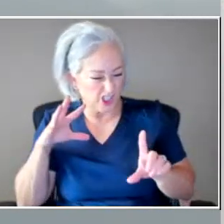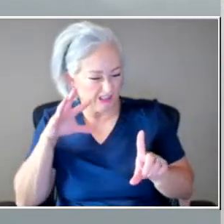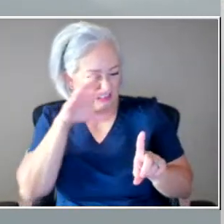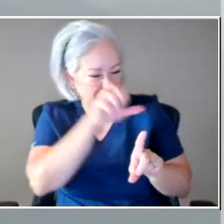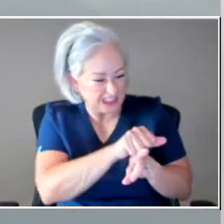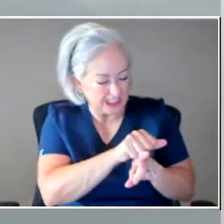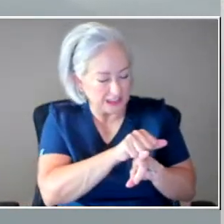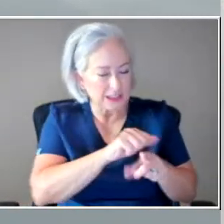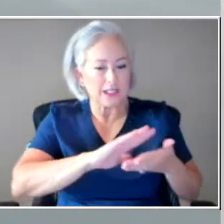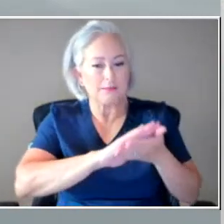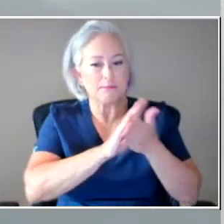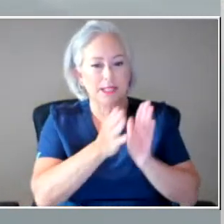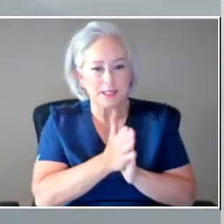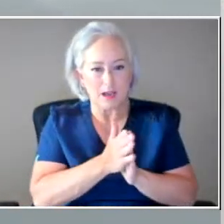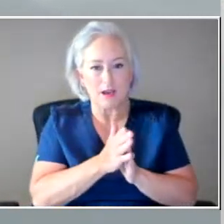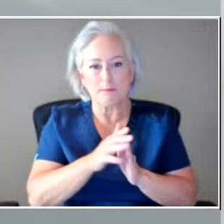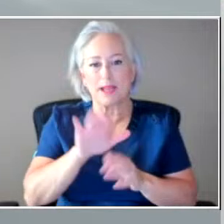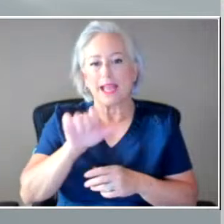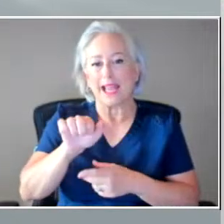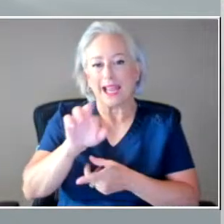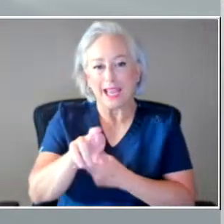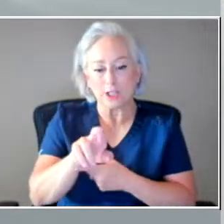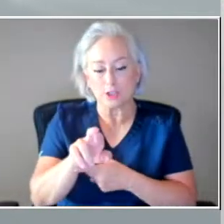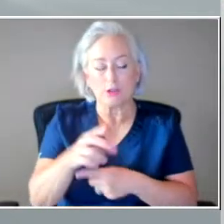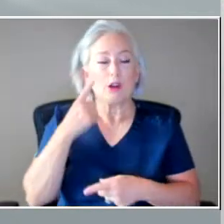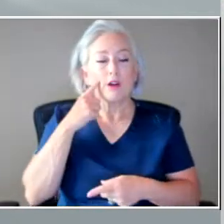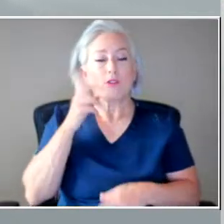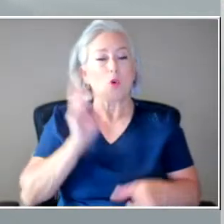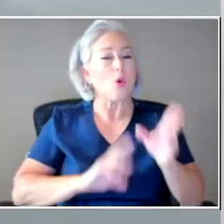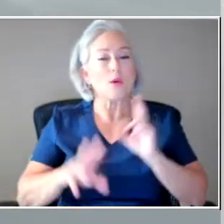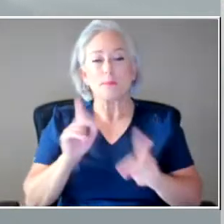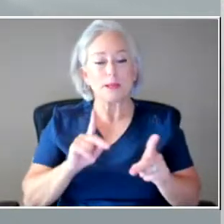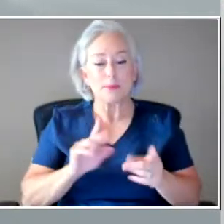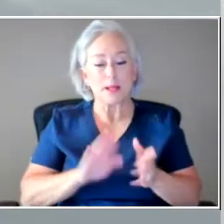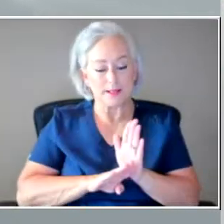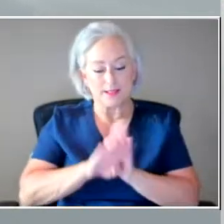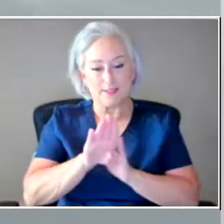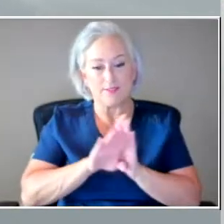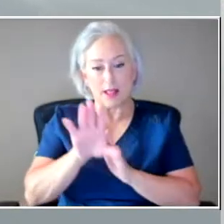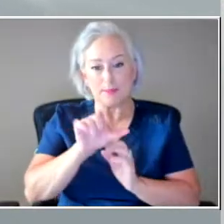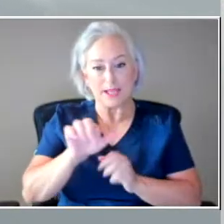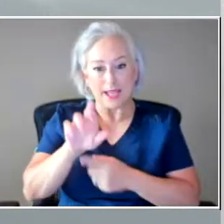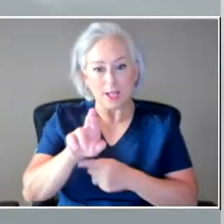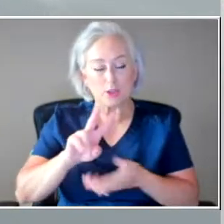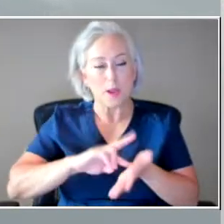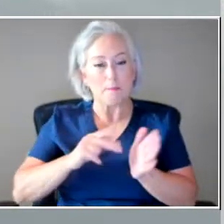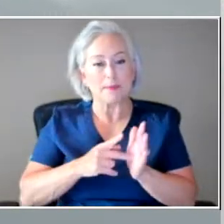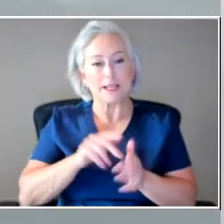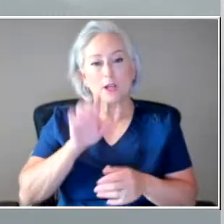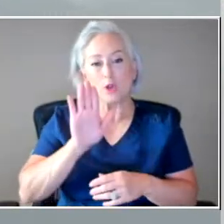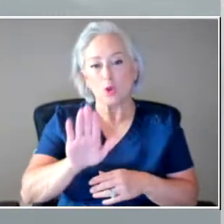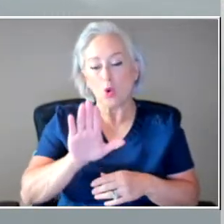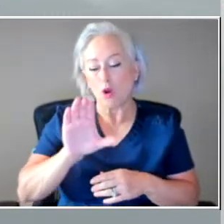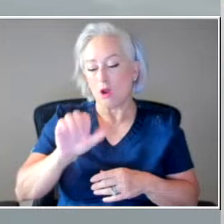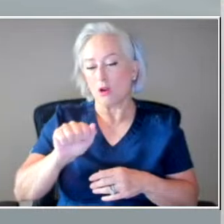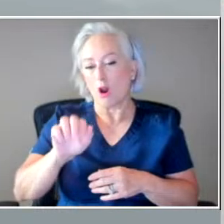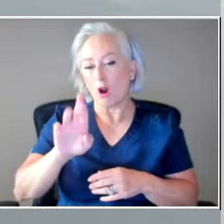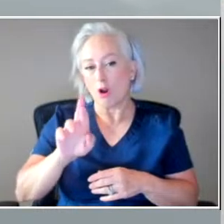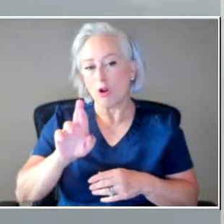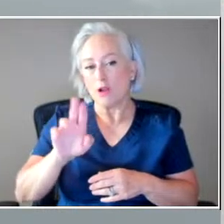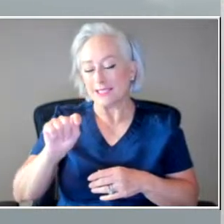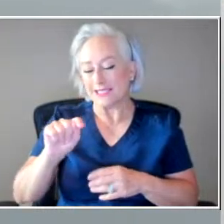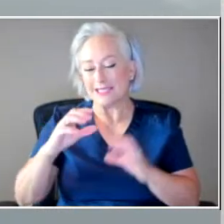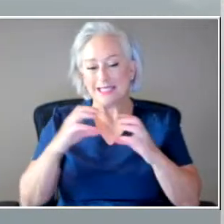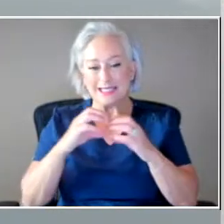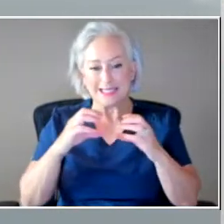In patients who develop cancer, the T cells have let us down, and part of that is because the cancer cells have figured out how to make themselves